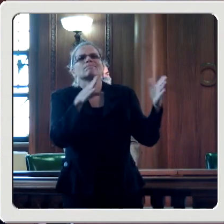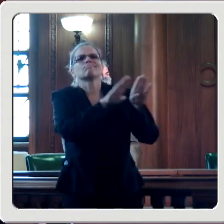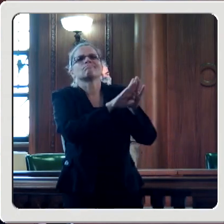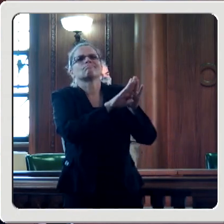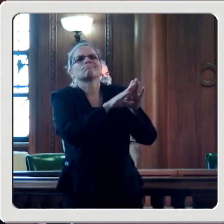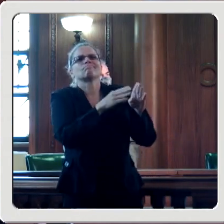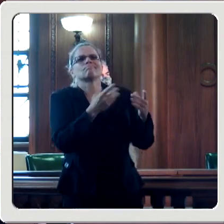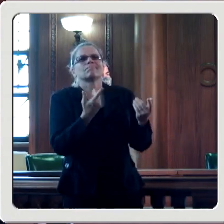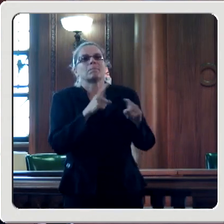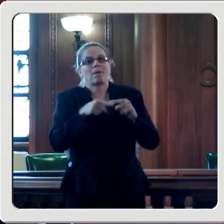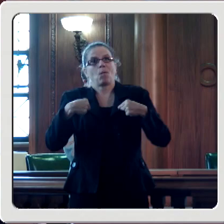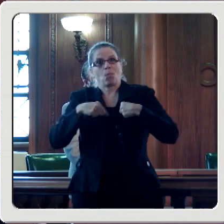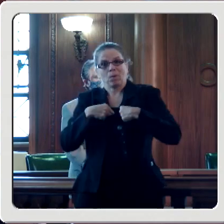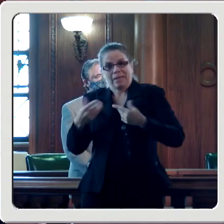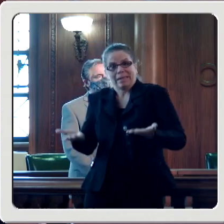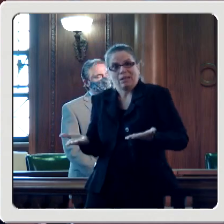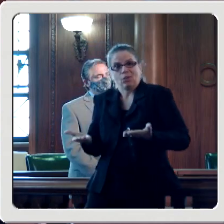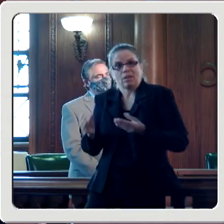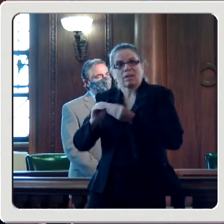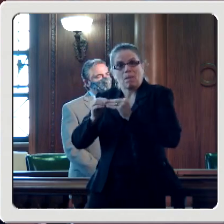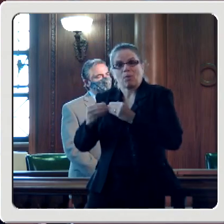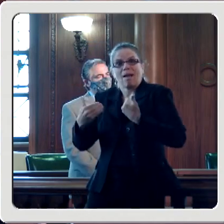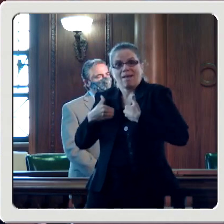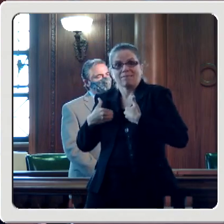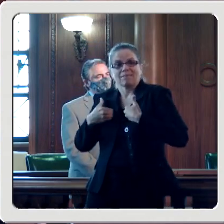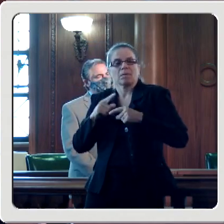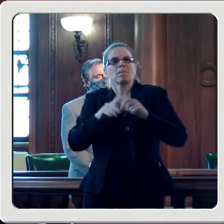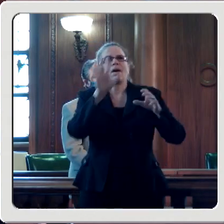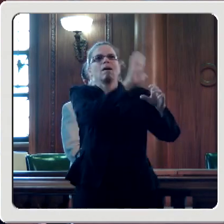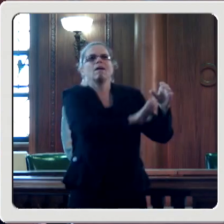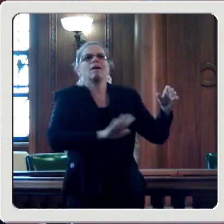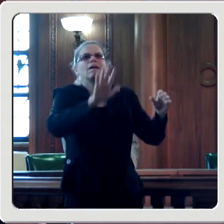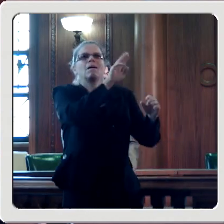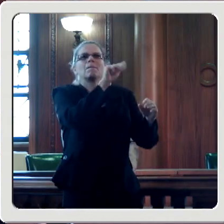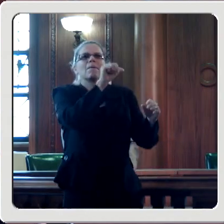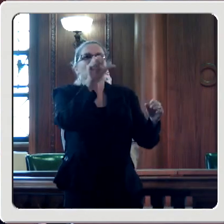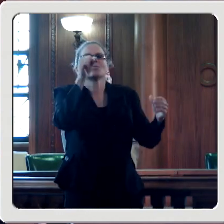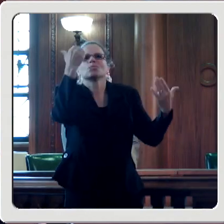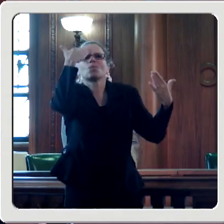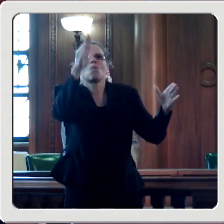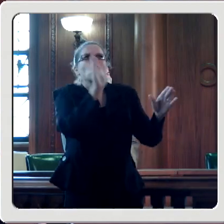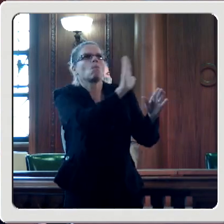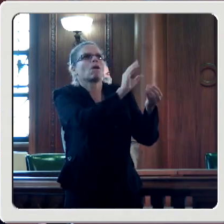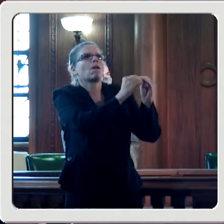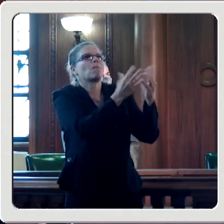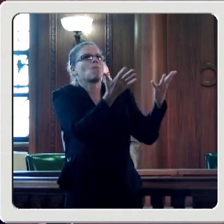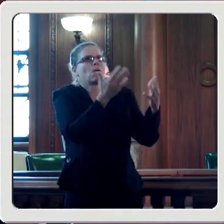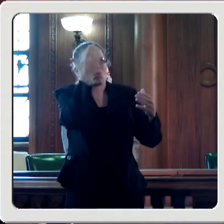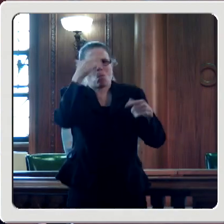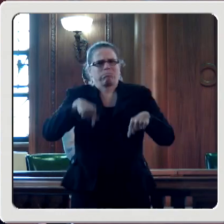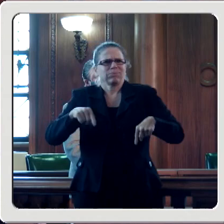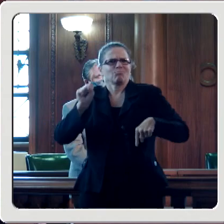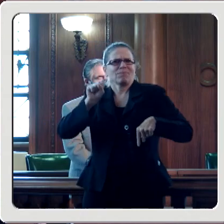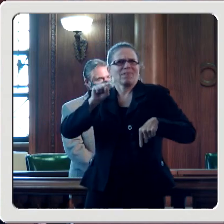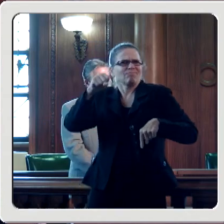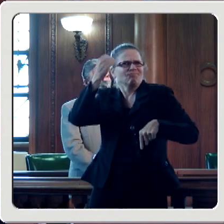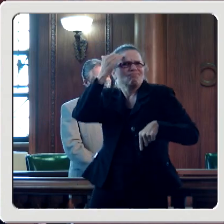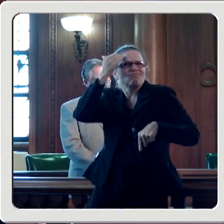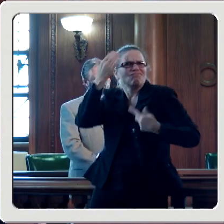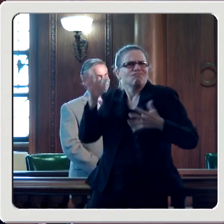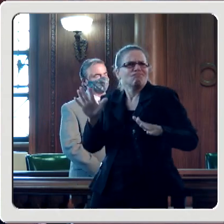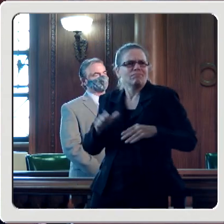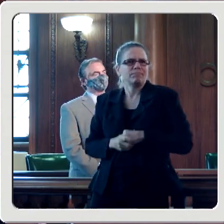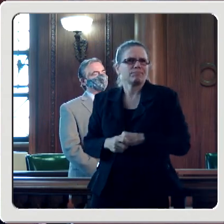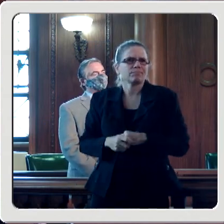able to have the statewide numbers for Sunday. It also could mean that potentially we